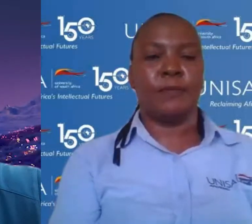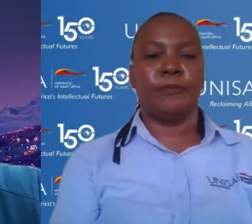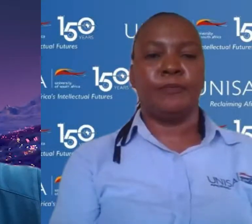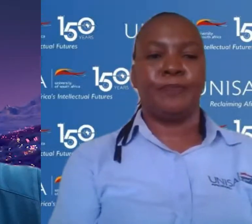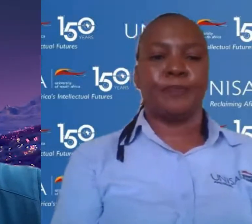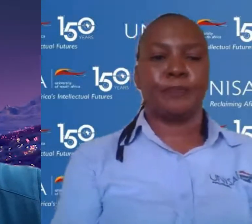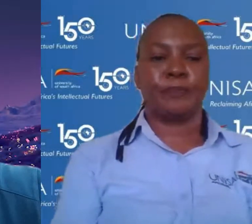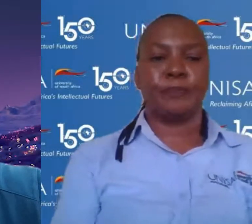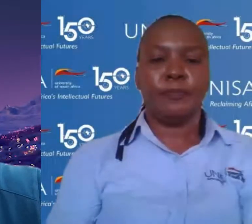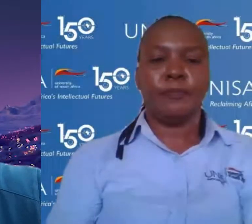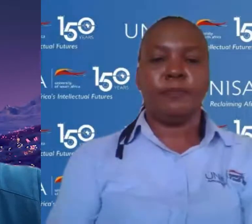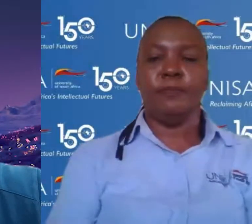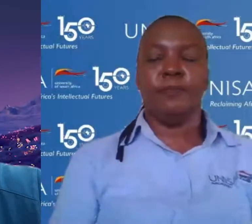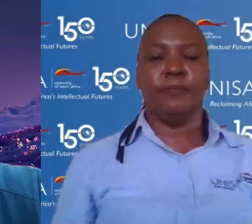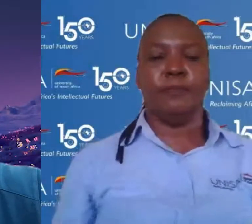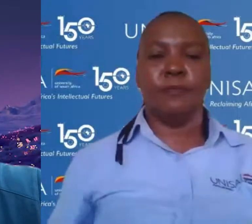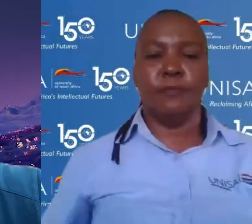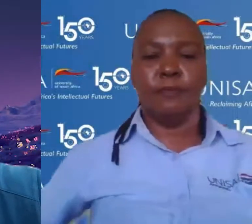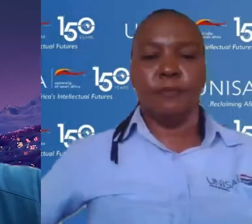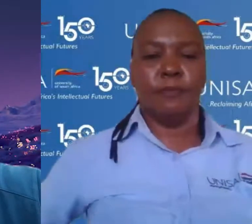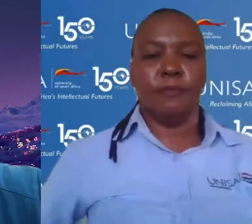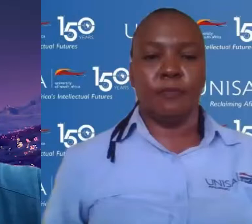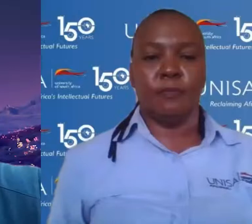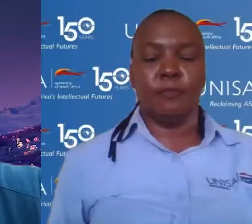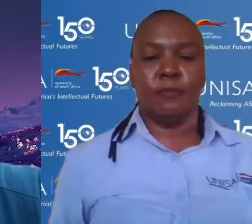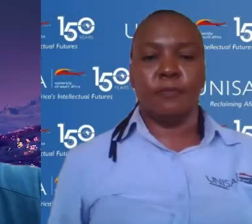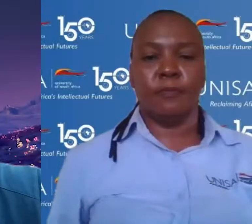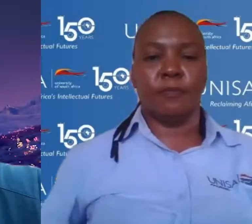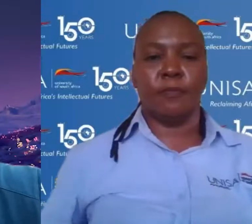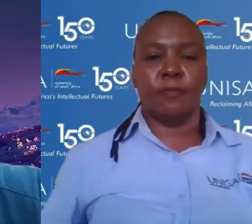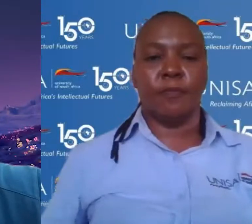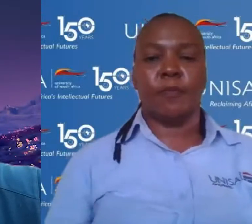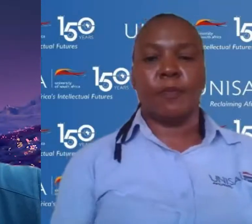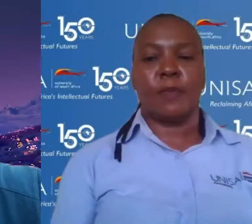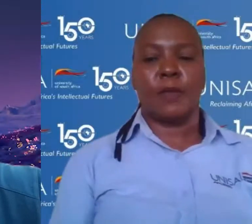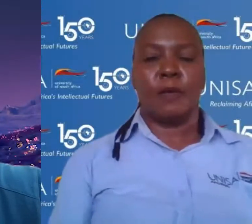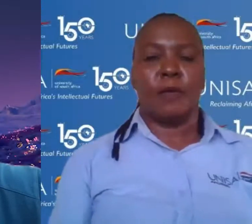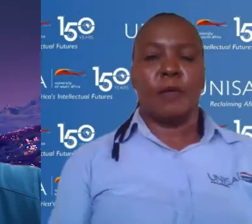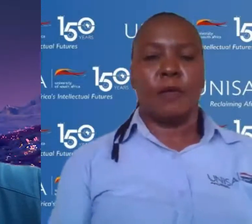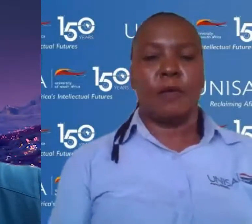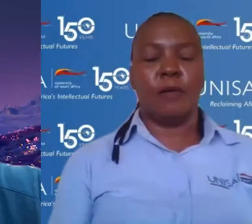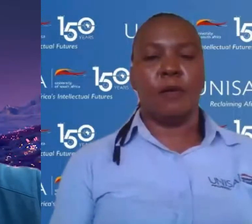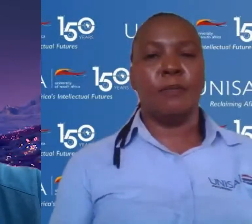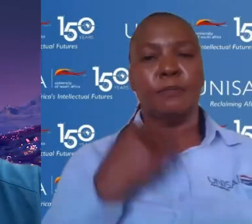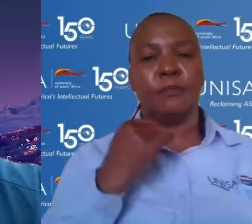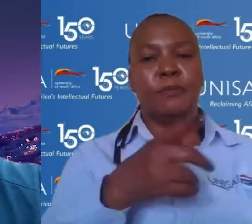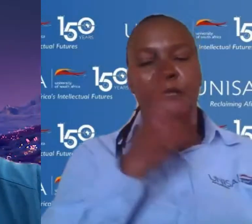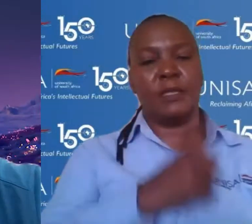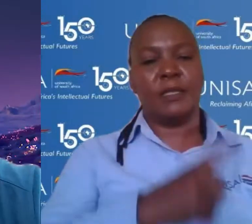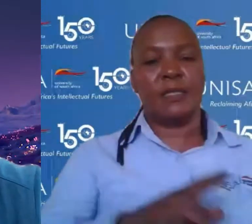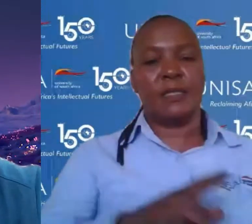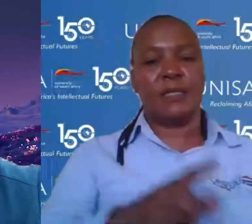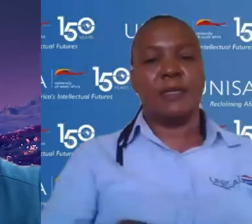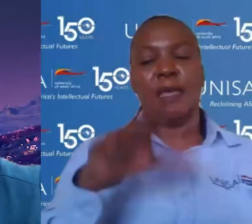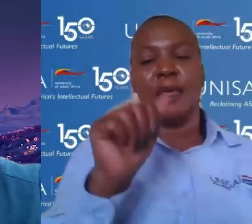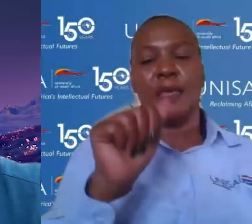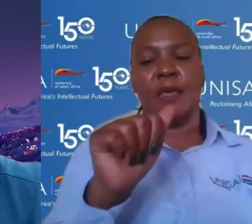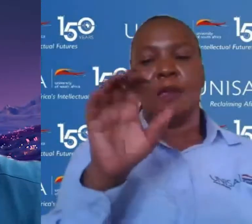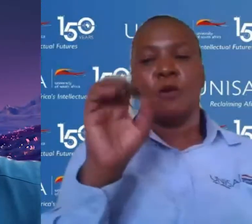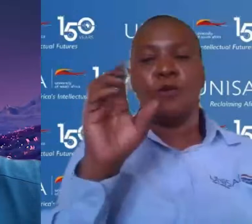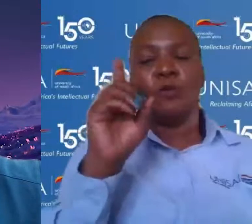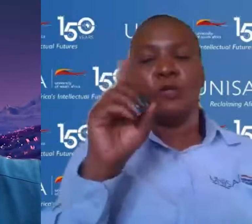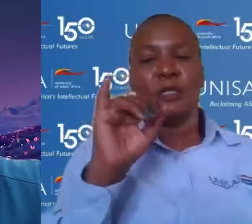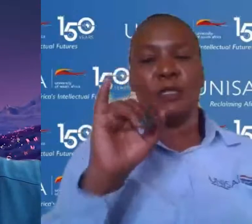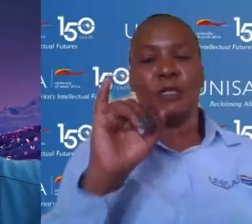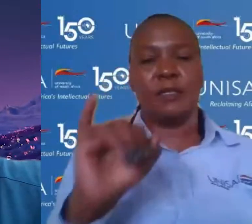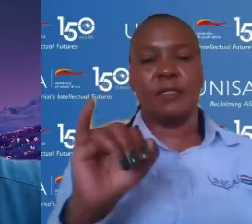try and pause it here. All right. Please tell us more about AOD. AOD, acknowledgement